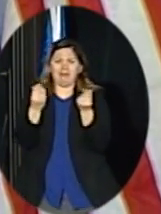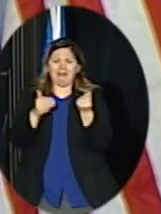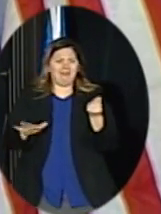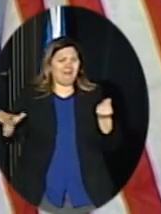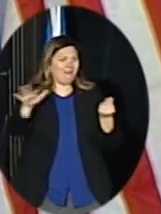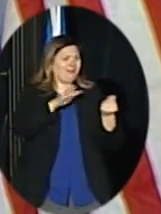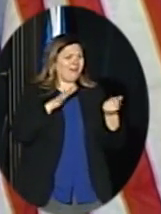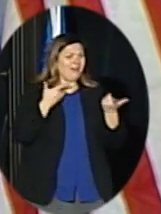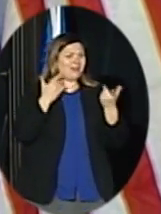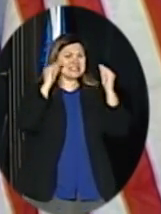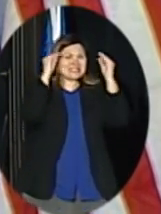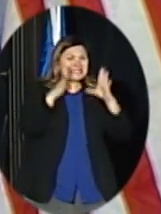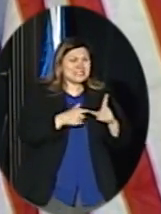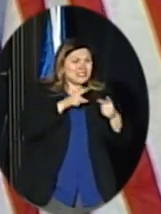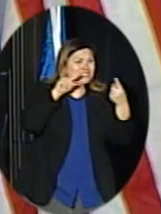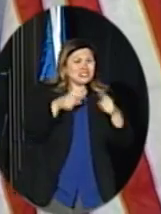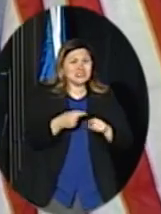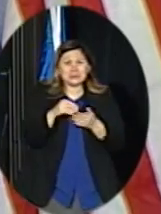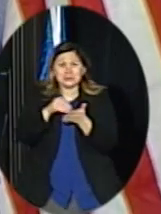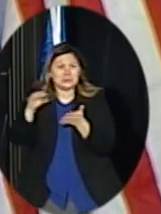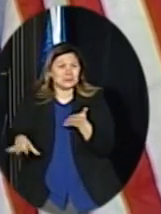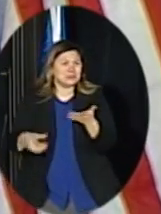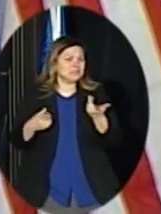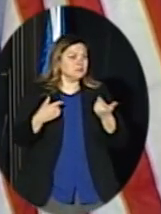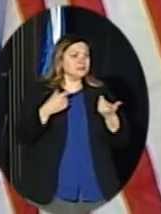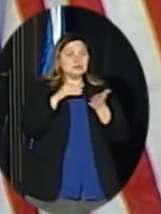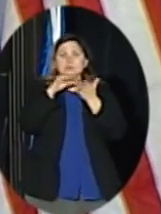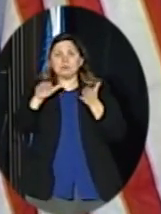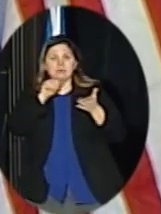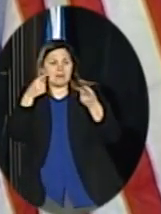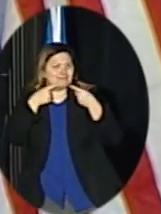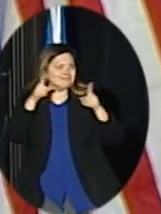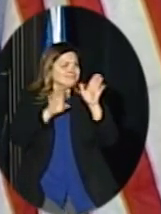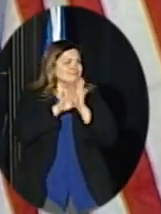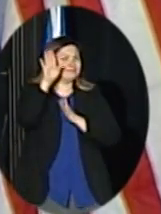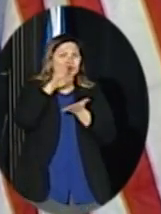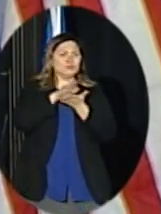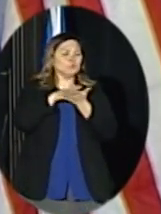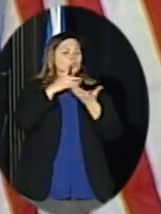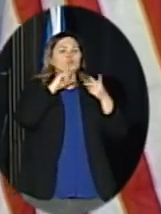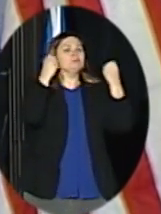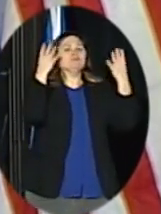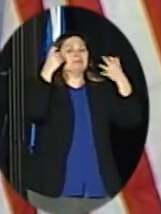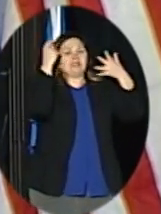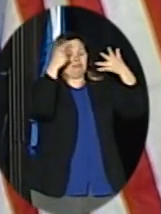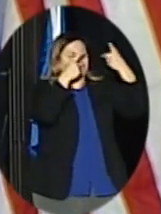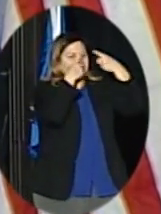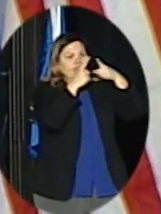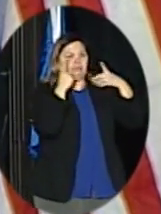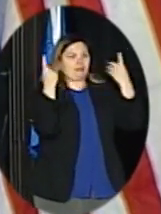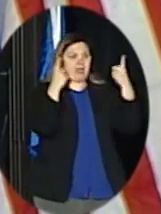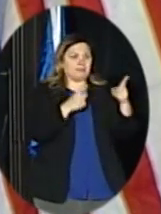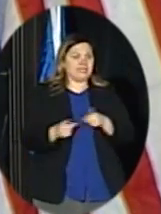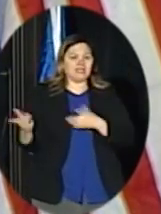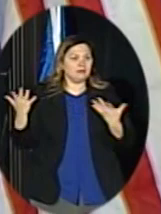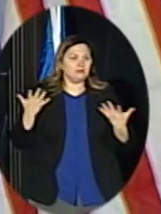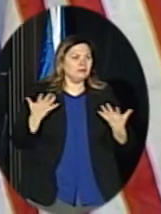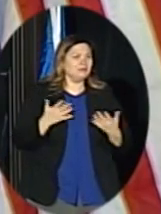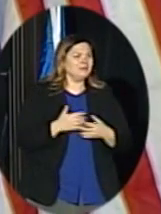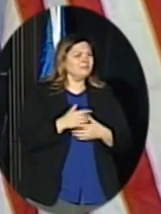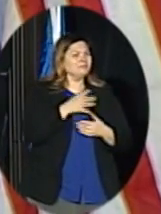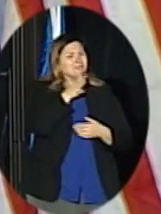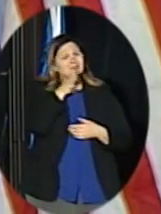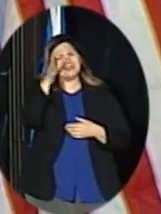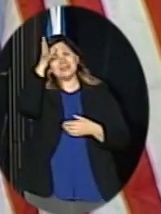We're afraid of having to choose between preserving the traditions our parents loved and building the city our children